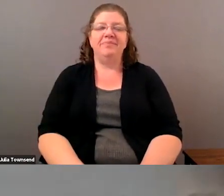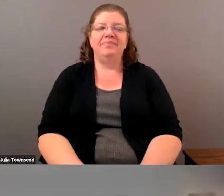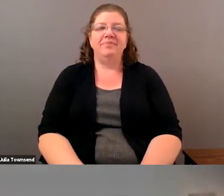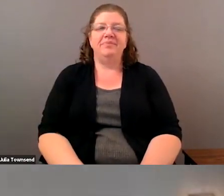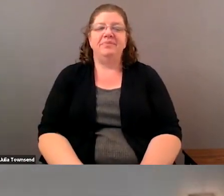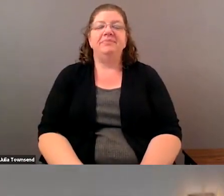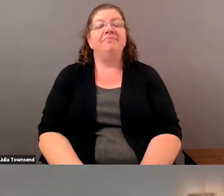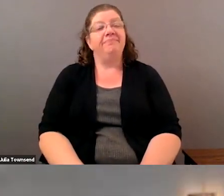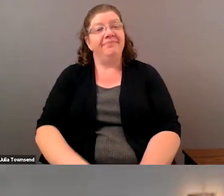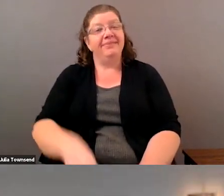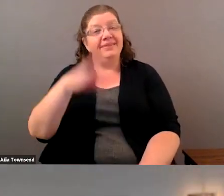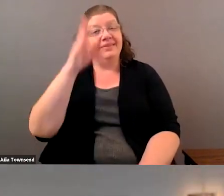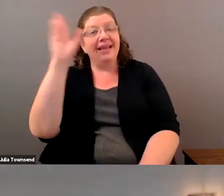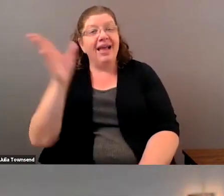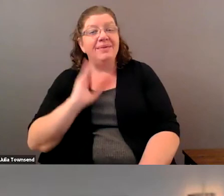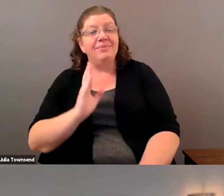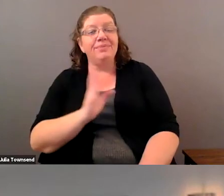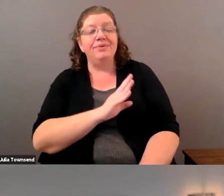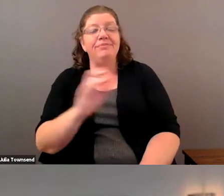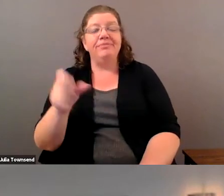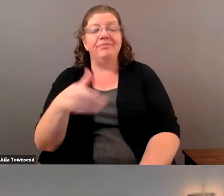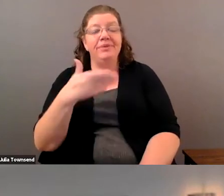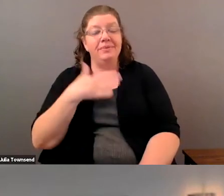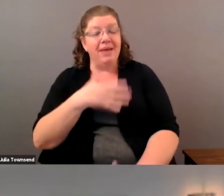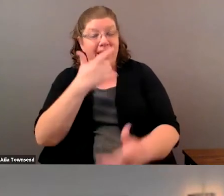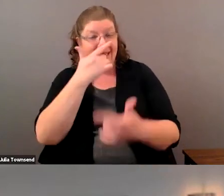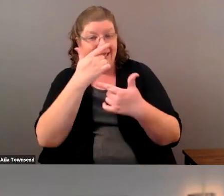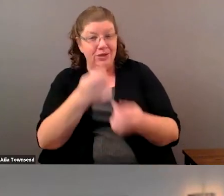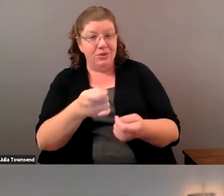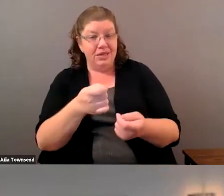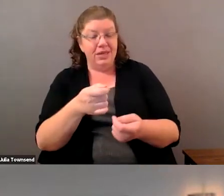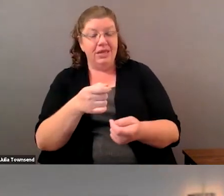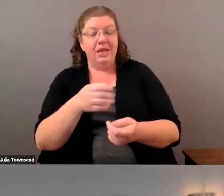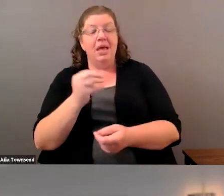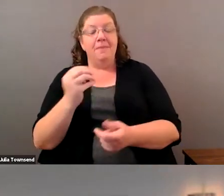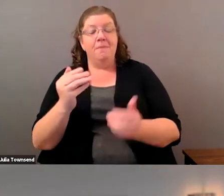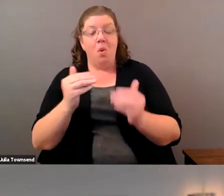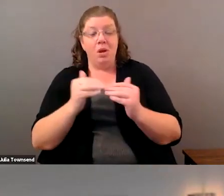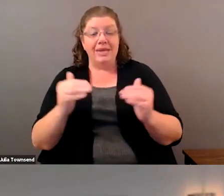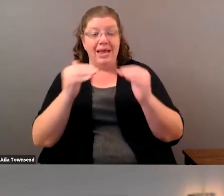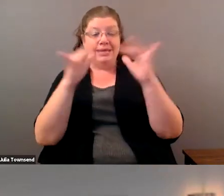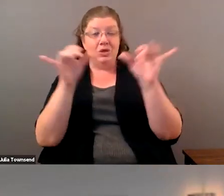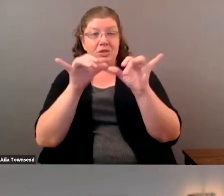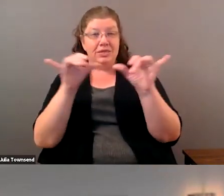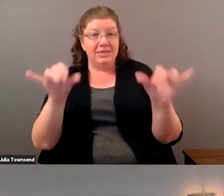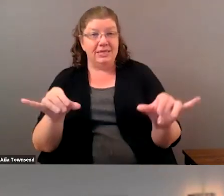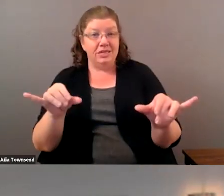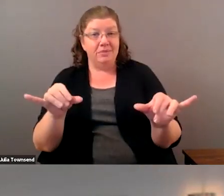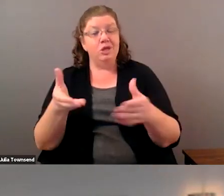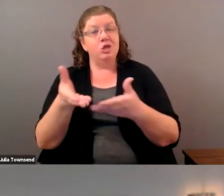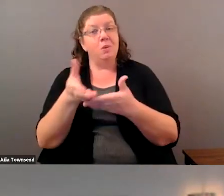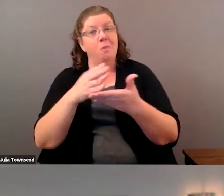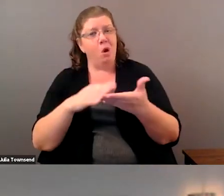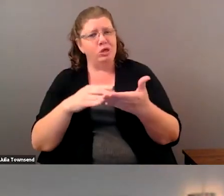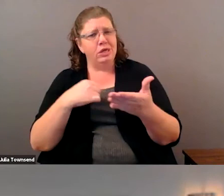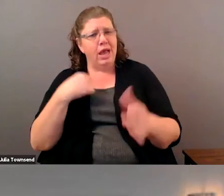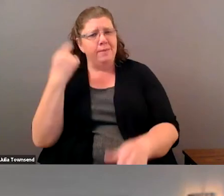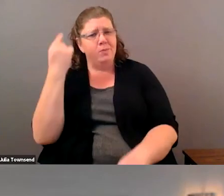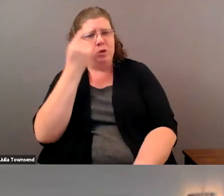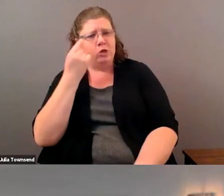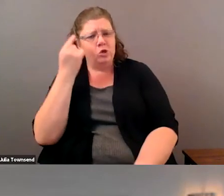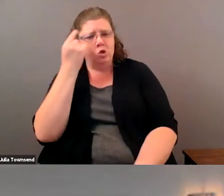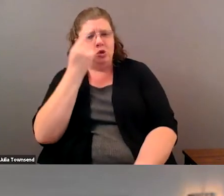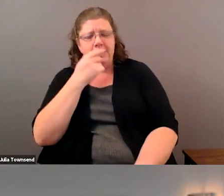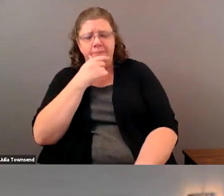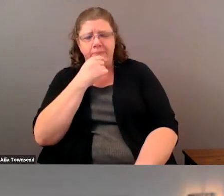Yes, hi board. So my interest in the multi-tiered system is partially, I'm wondering,